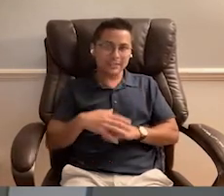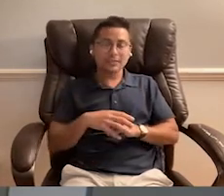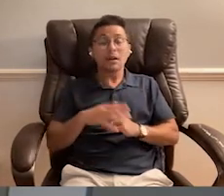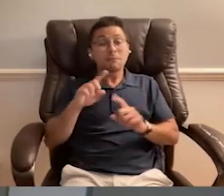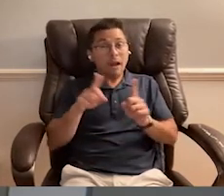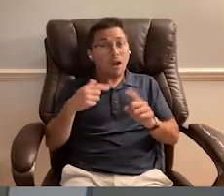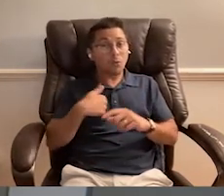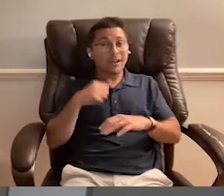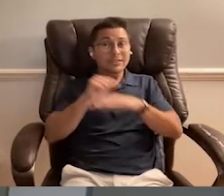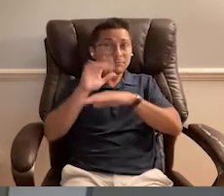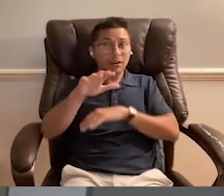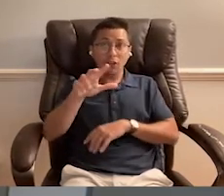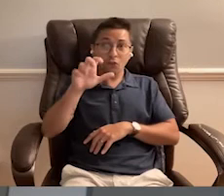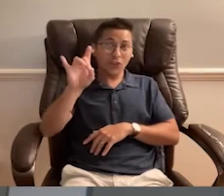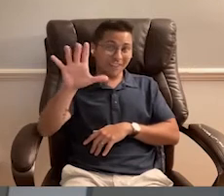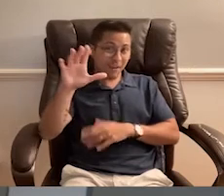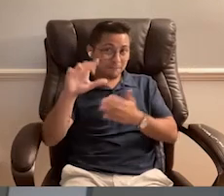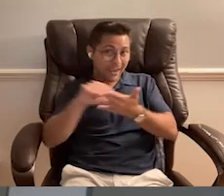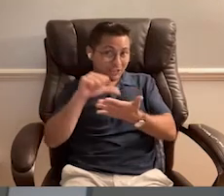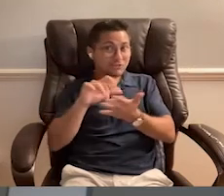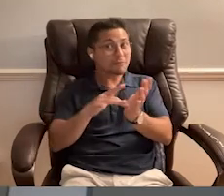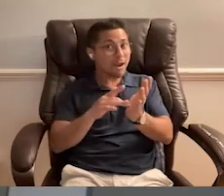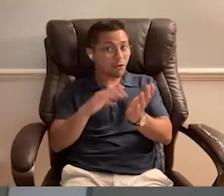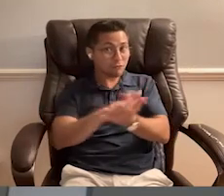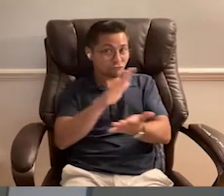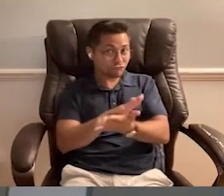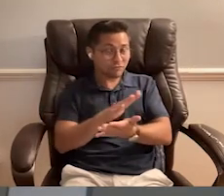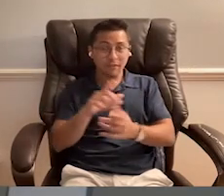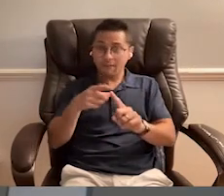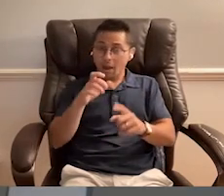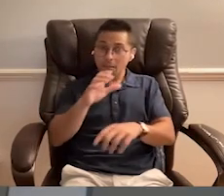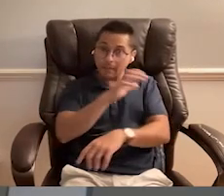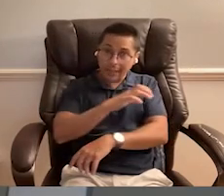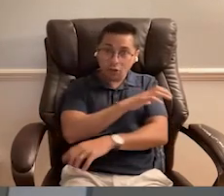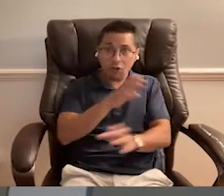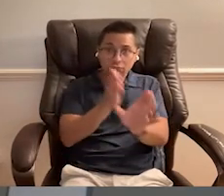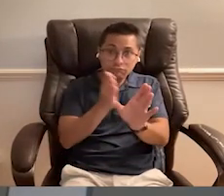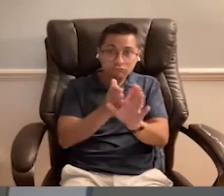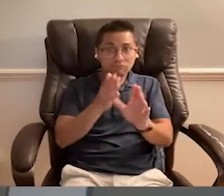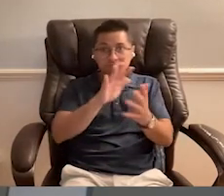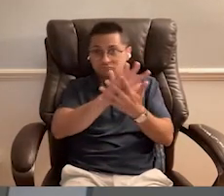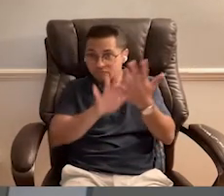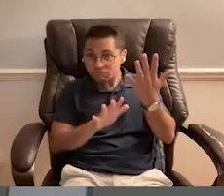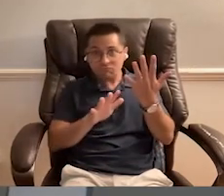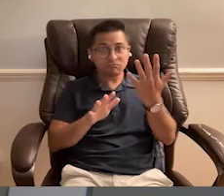has autism before the age of 18. Yeah. However, we submitted 385 pages of medical records from clinical encounters